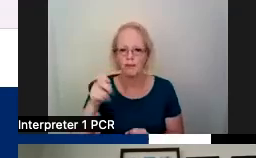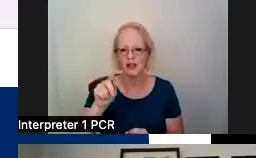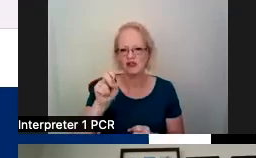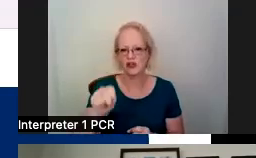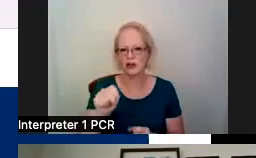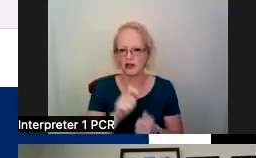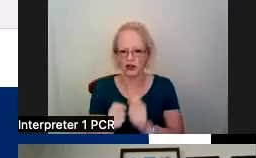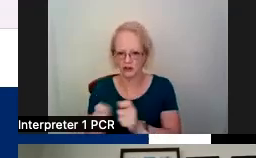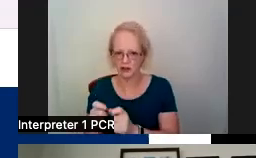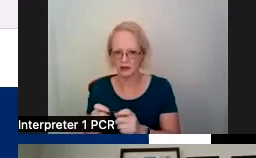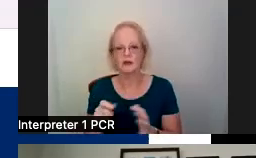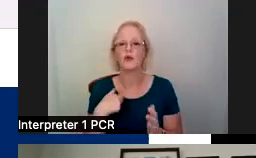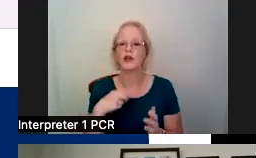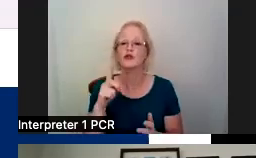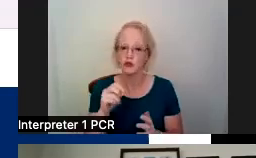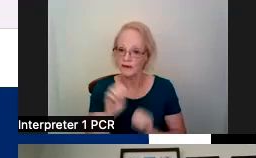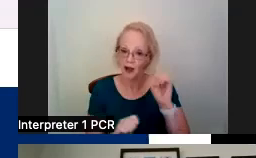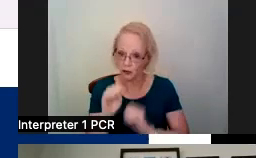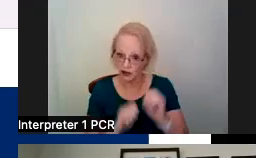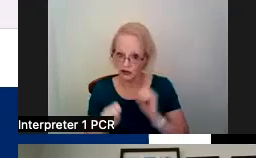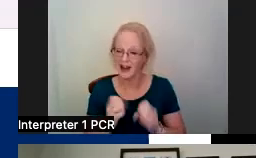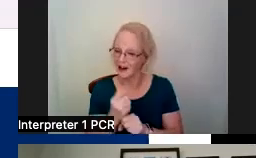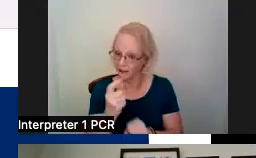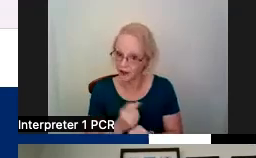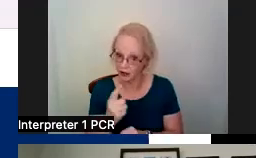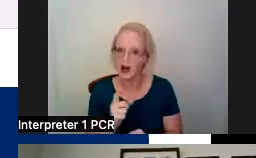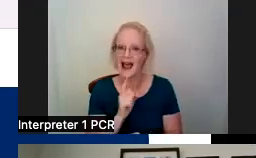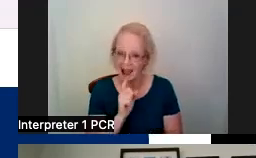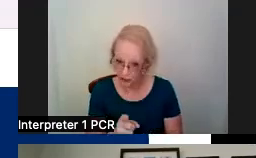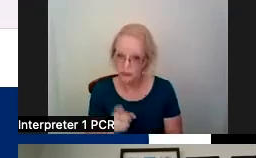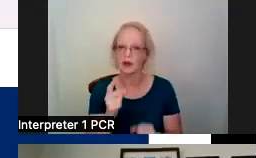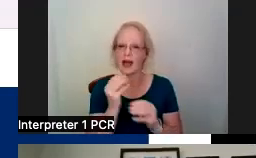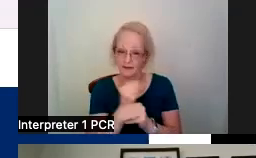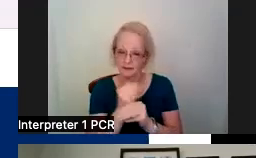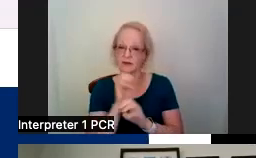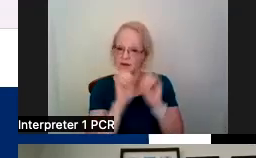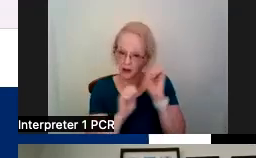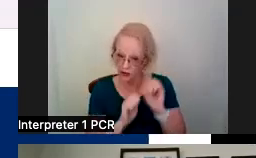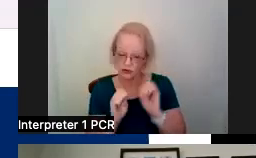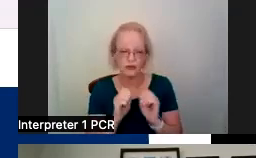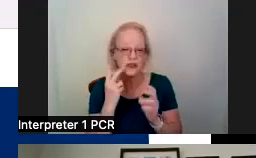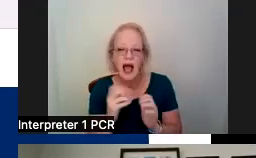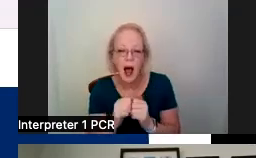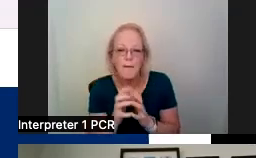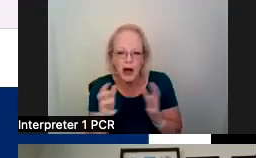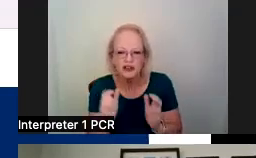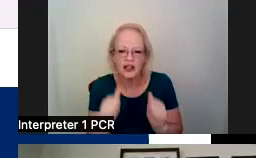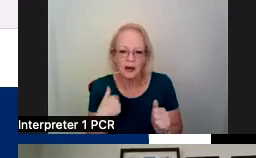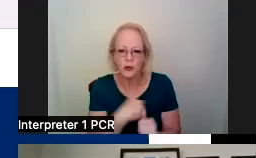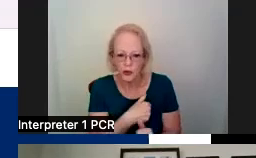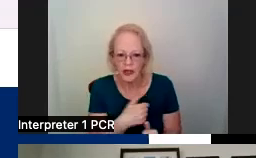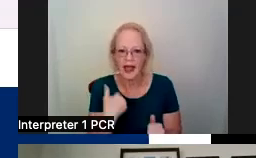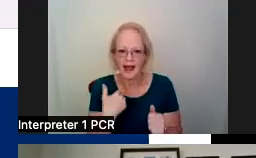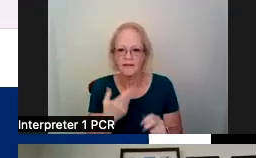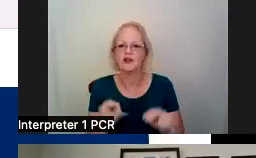It's an actuarial evaluation every year, and we determine how much we can justify in terms of a raw increase. We then spread that